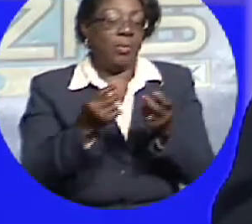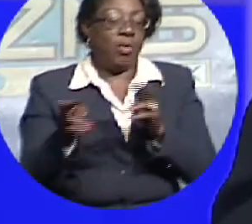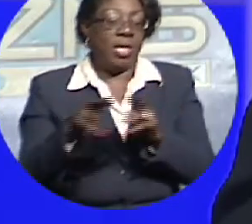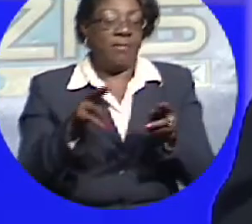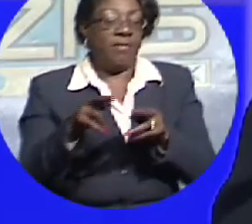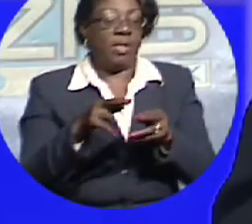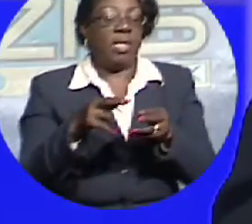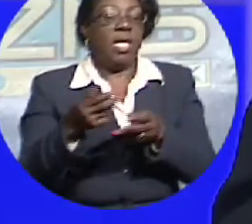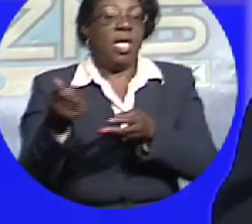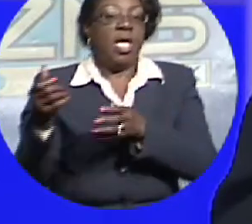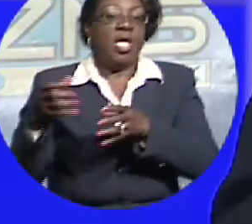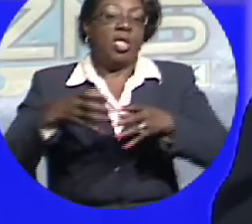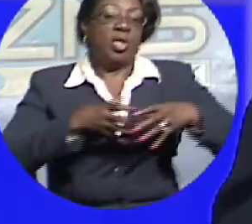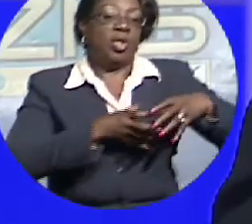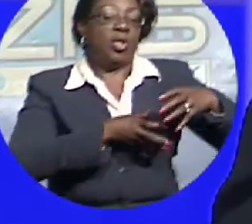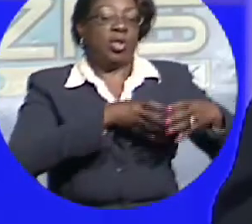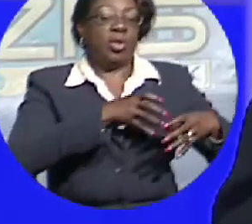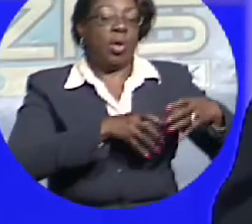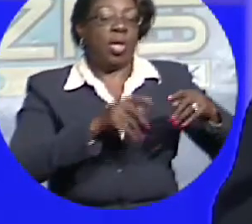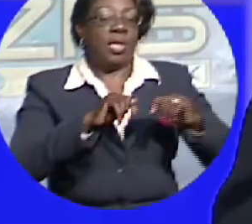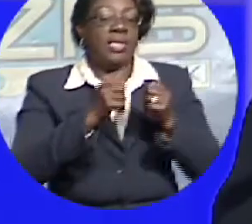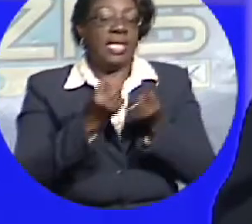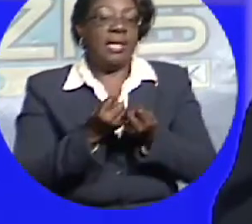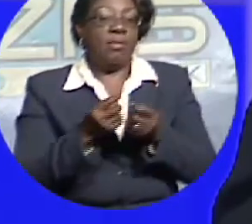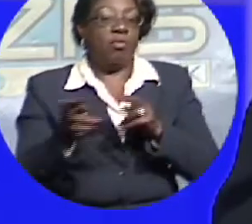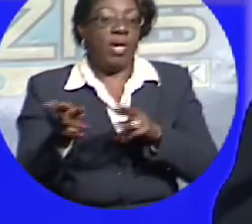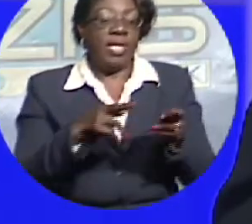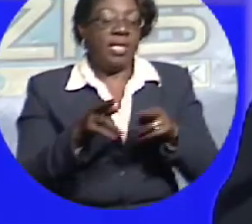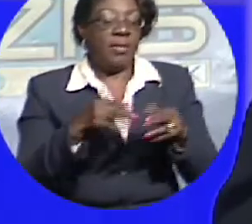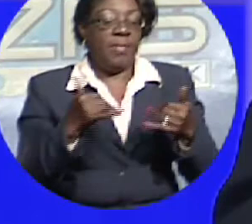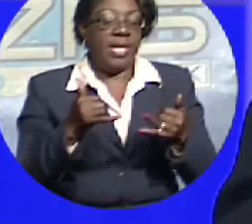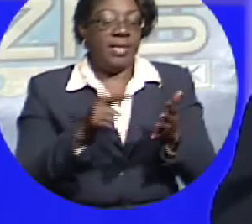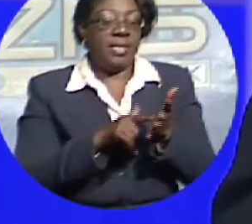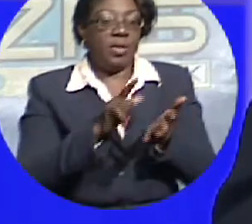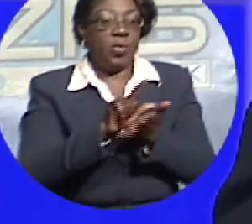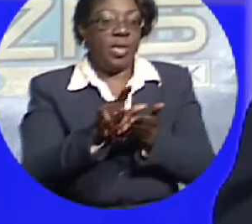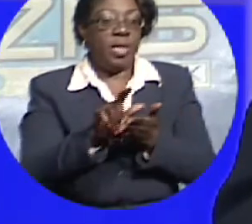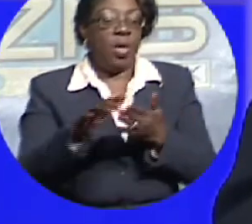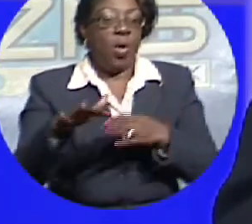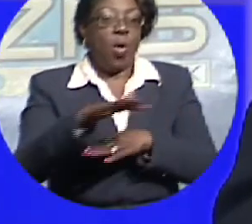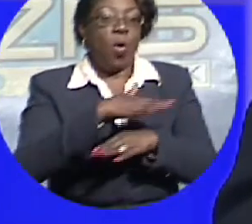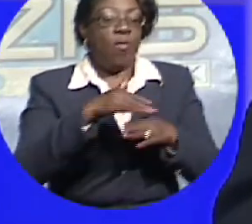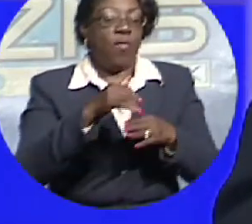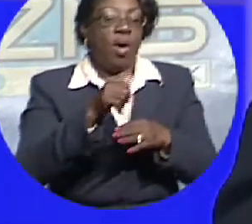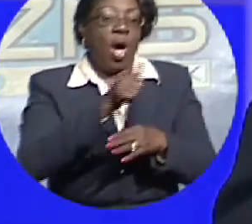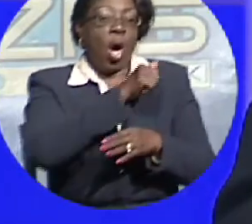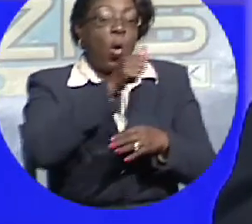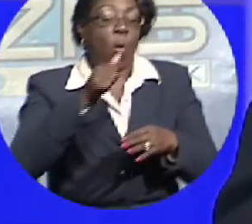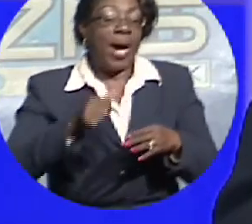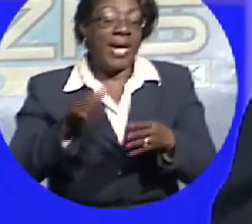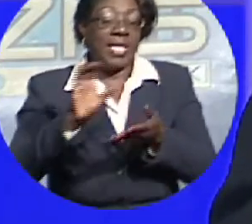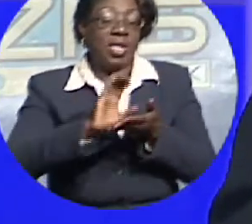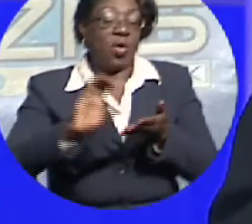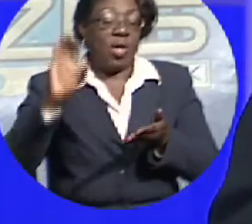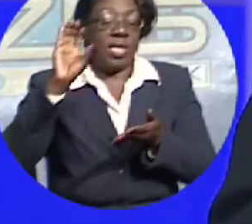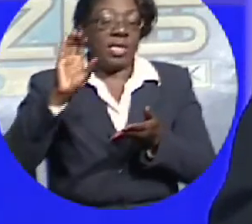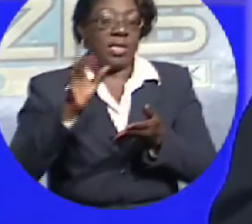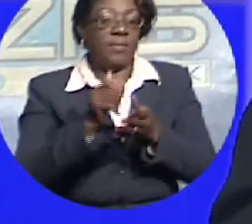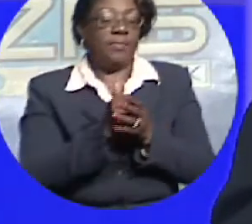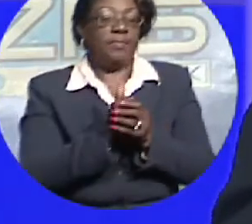soccer season earlier this week with a 5-0 home win over Aquinas, and they are looking for similar success moving